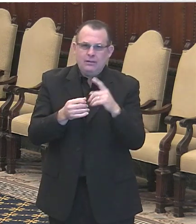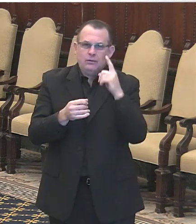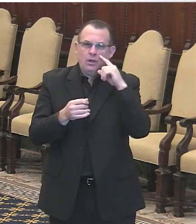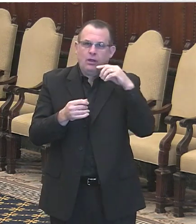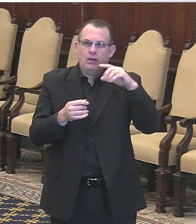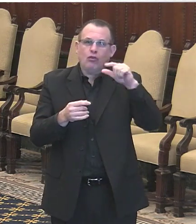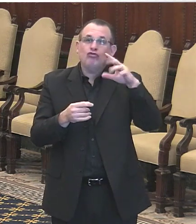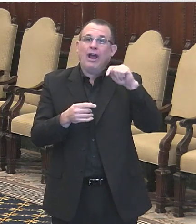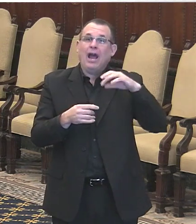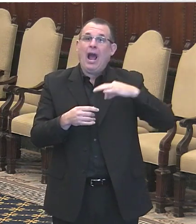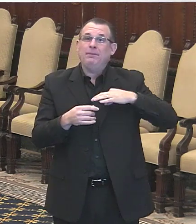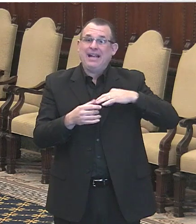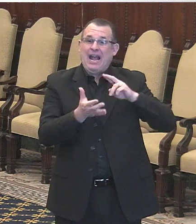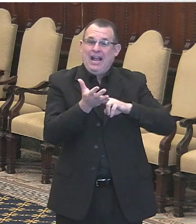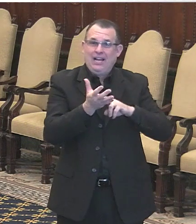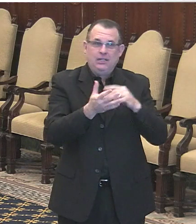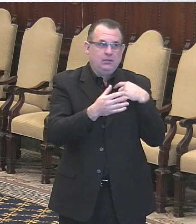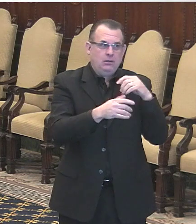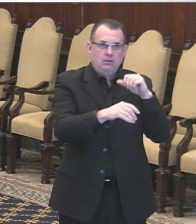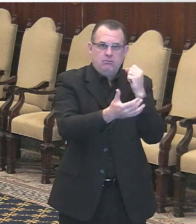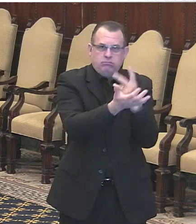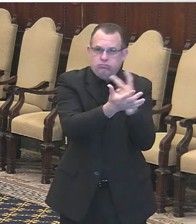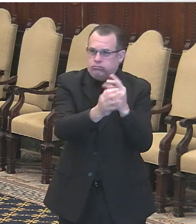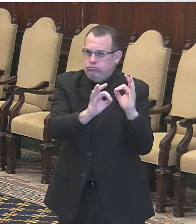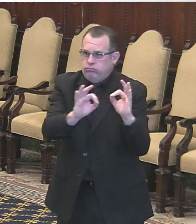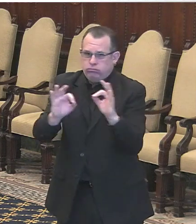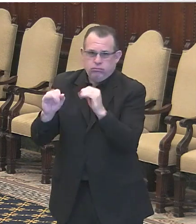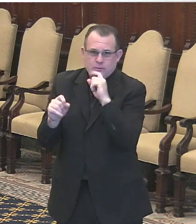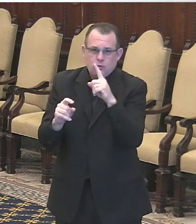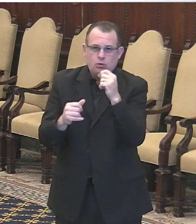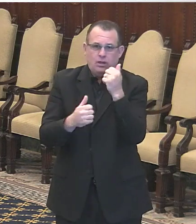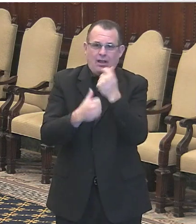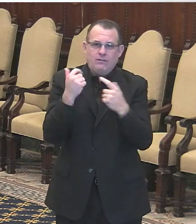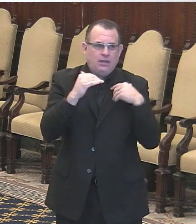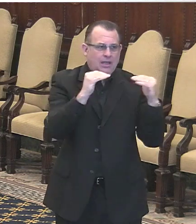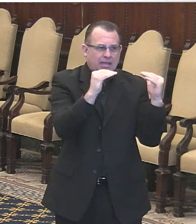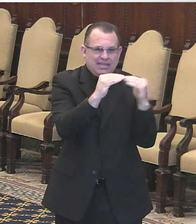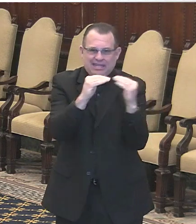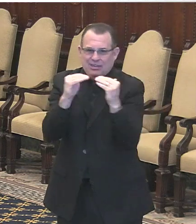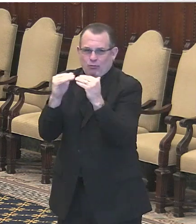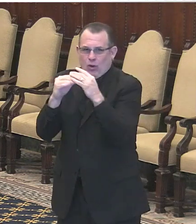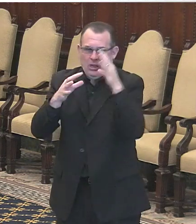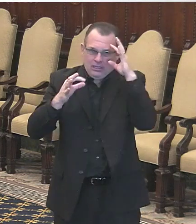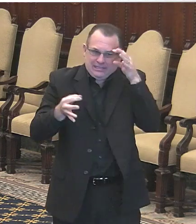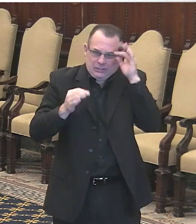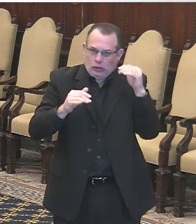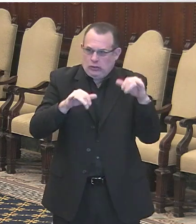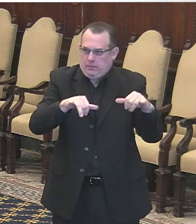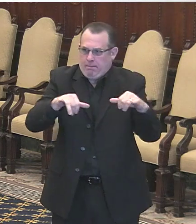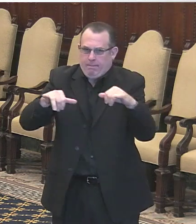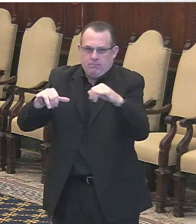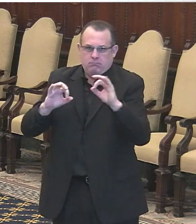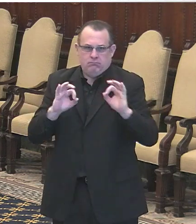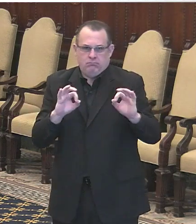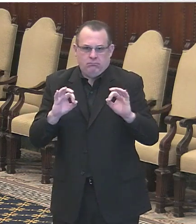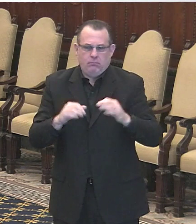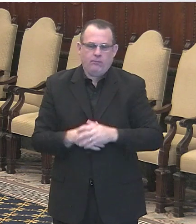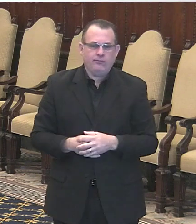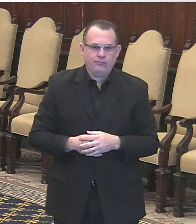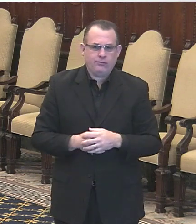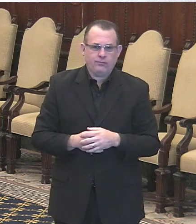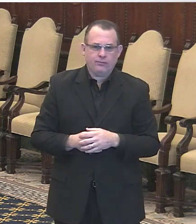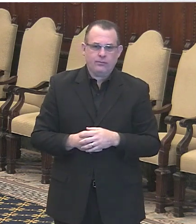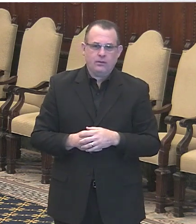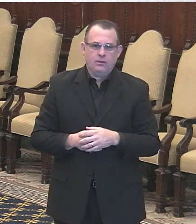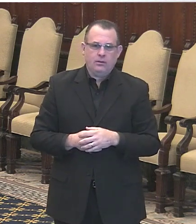program design and critical decisions are made through an equity lens, continuing and increasing engagement with key stakeholders,